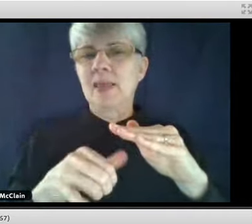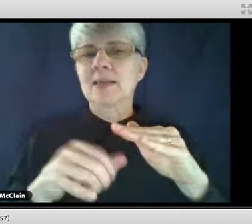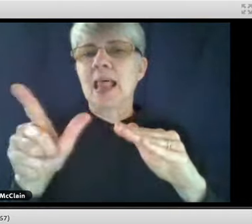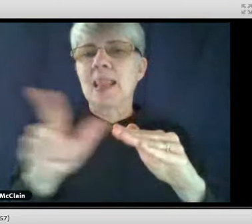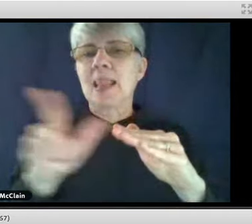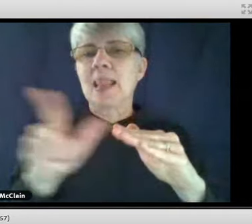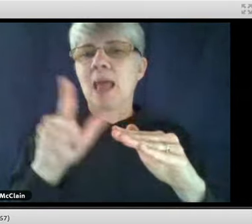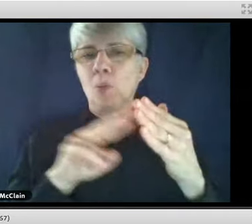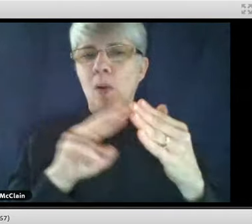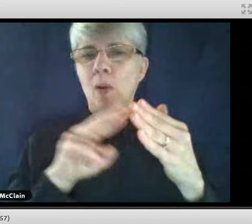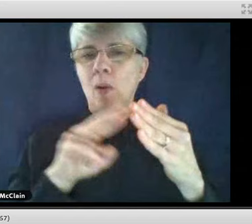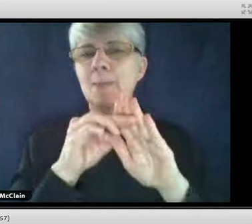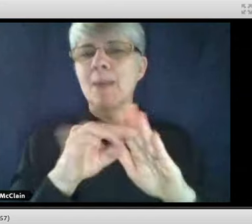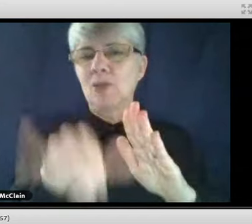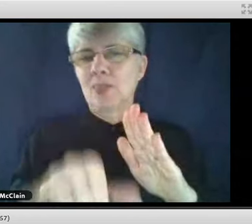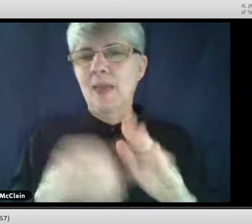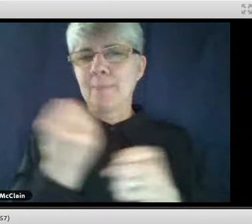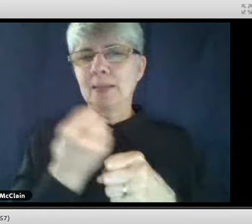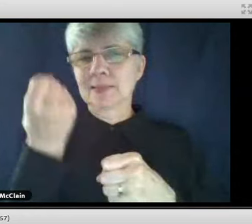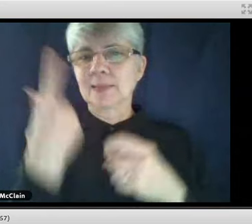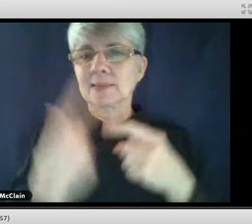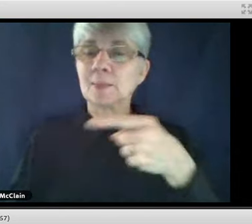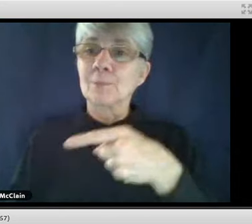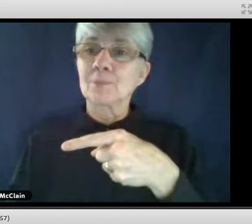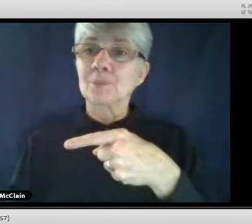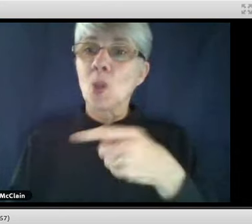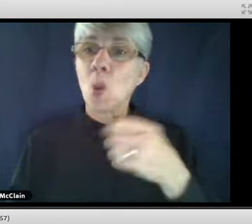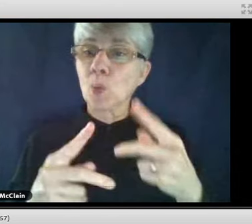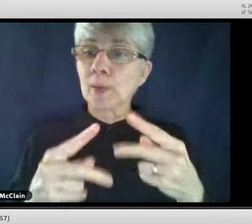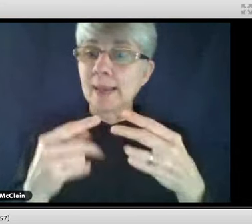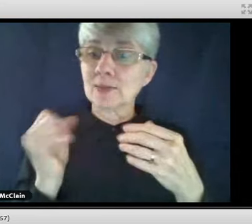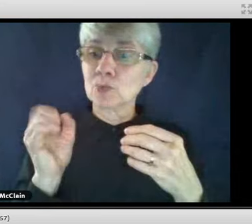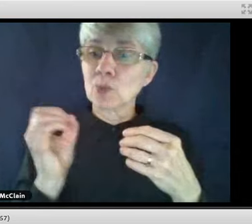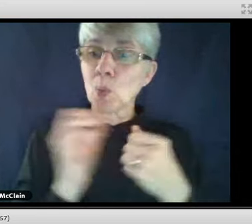model, then this will make a bit more sense. Okay, so